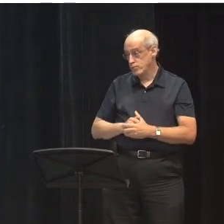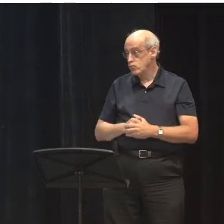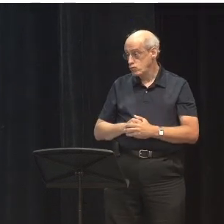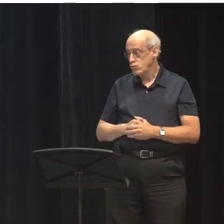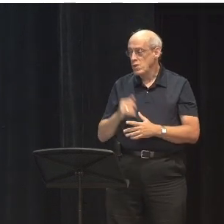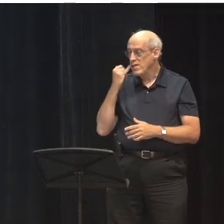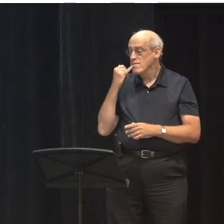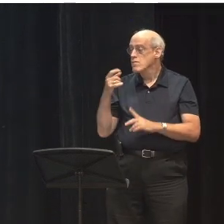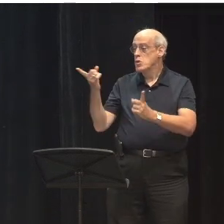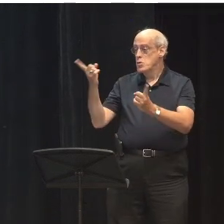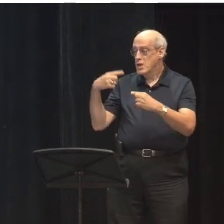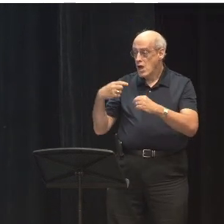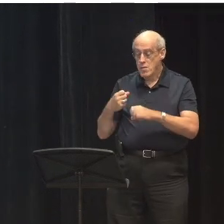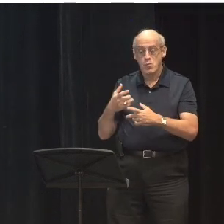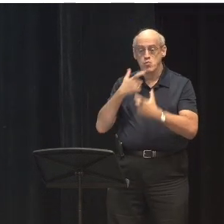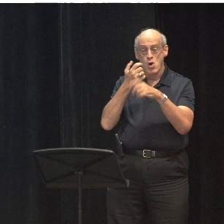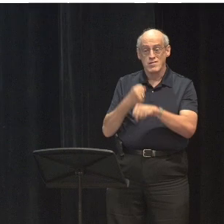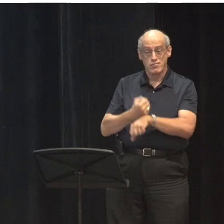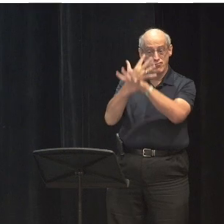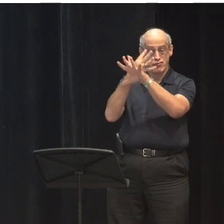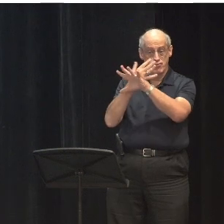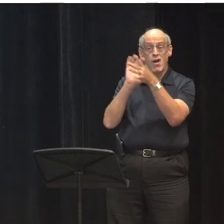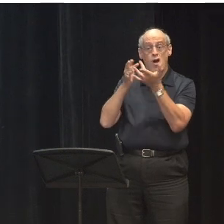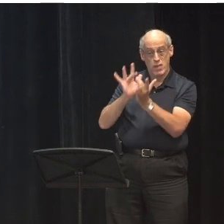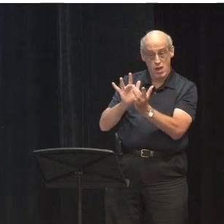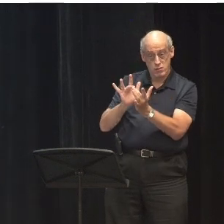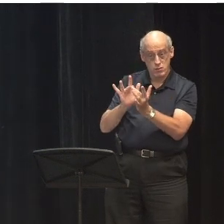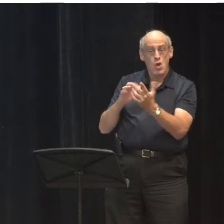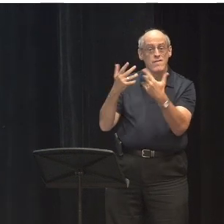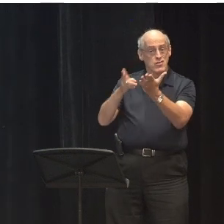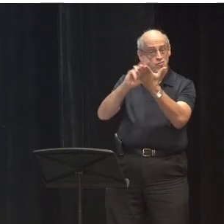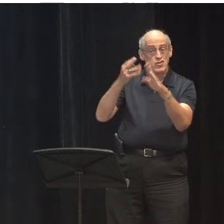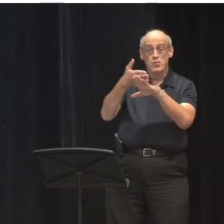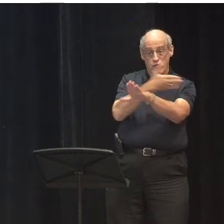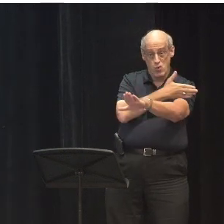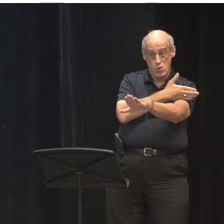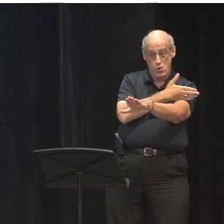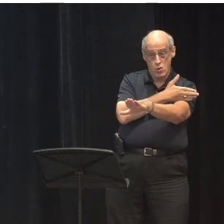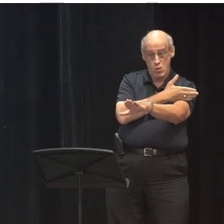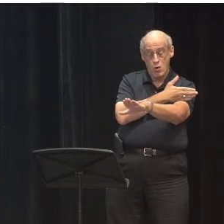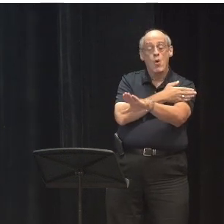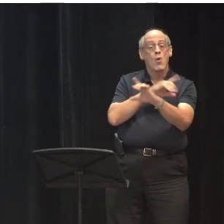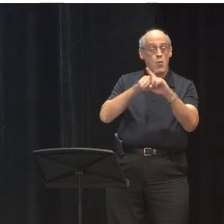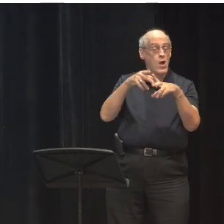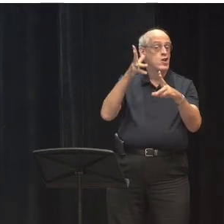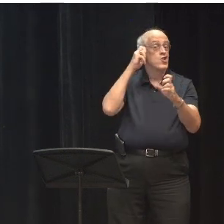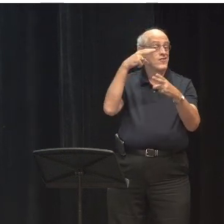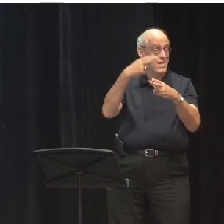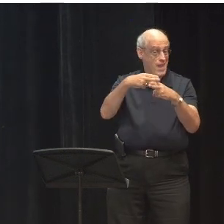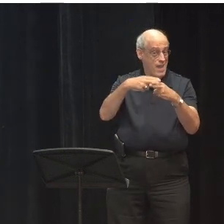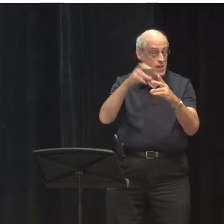If you are attending virtually, to those all who are, and if you pre-registered, when your name is